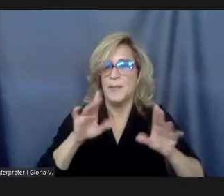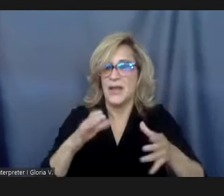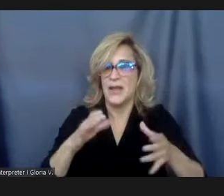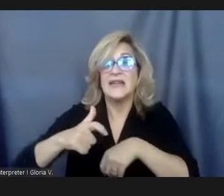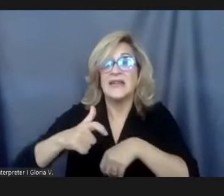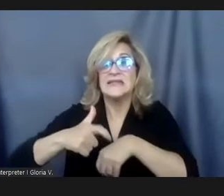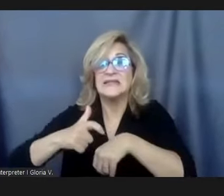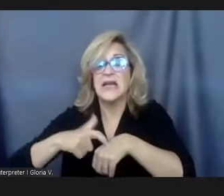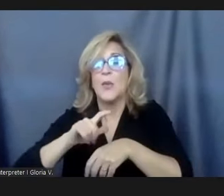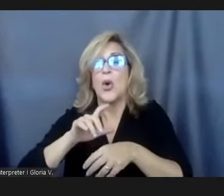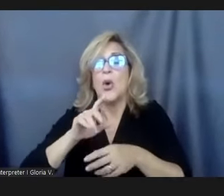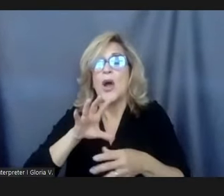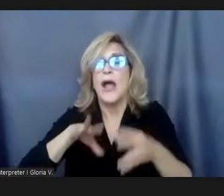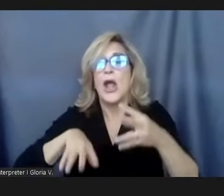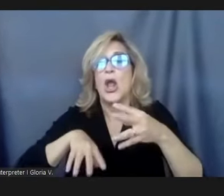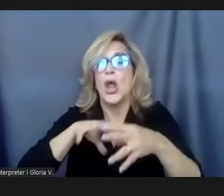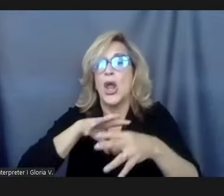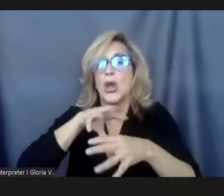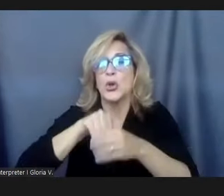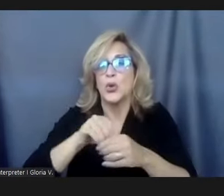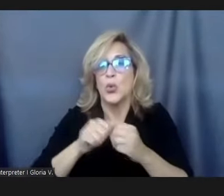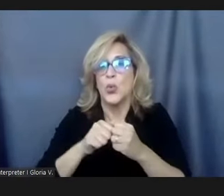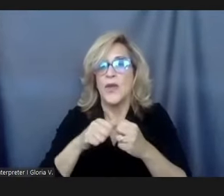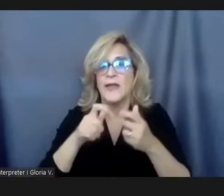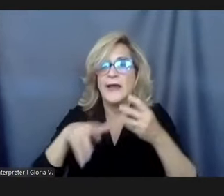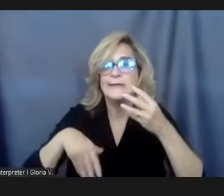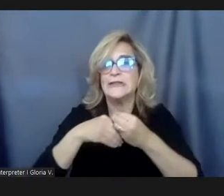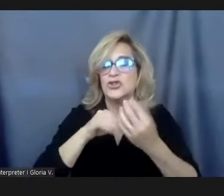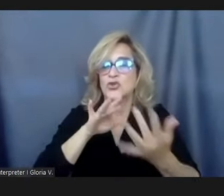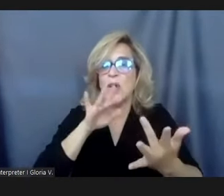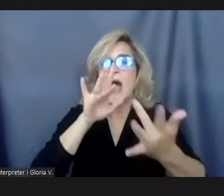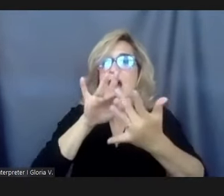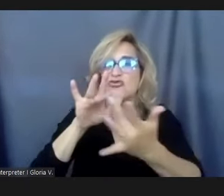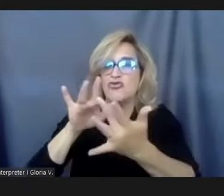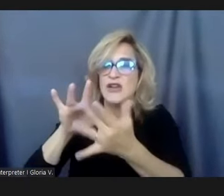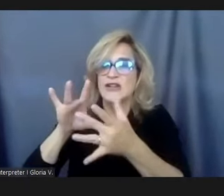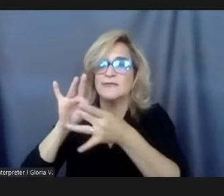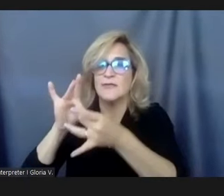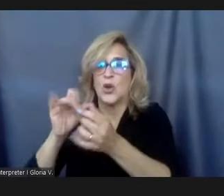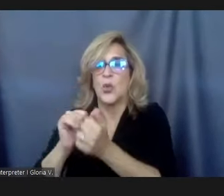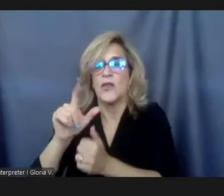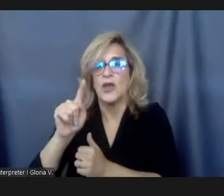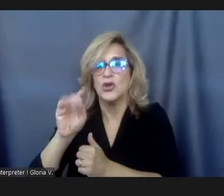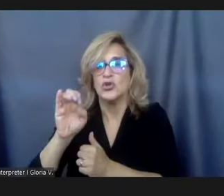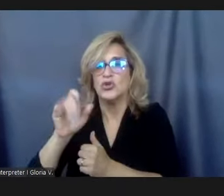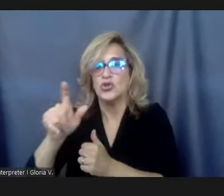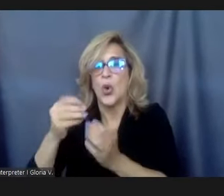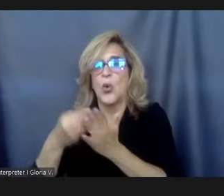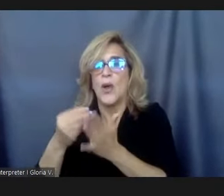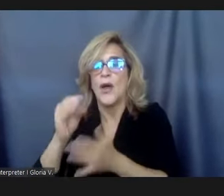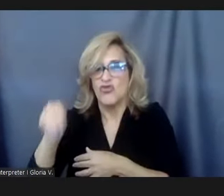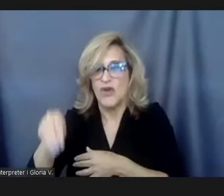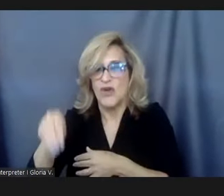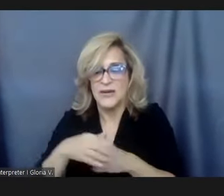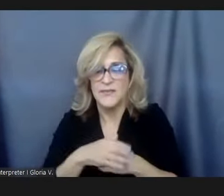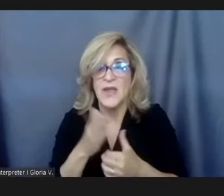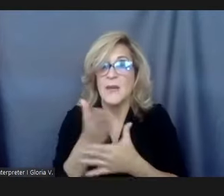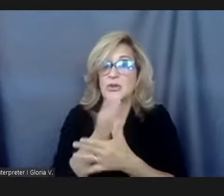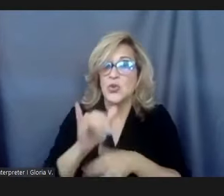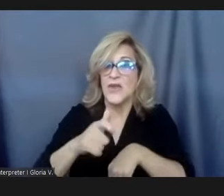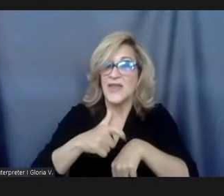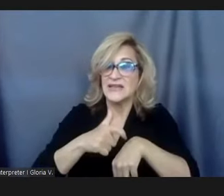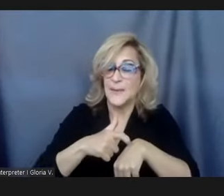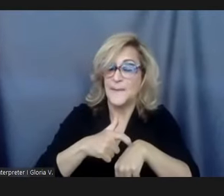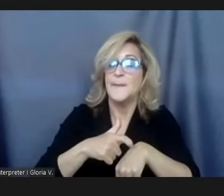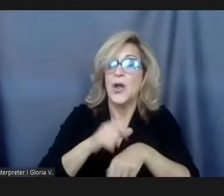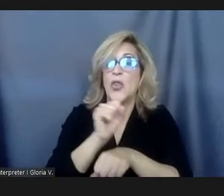additional outreach related to toll rate ranges. Between that June 2022 date and December 2022, the work will be